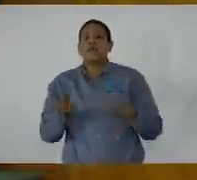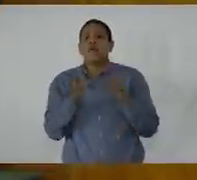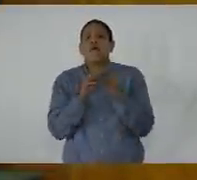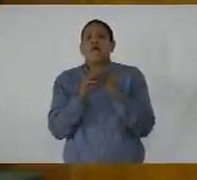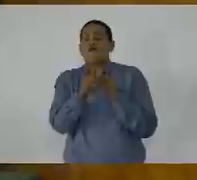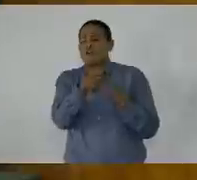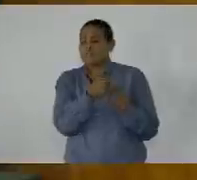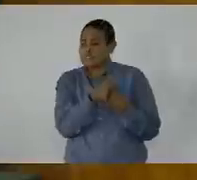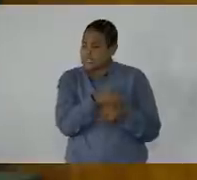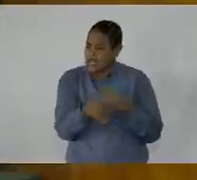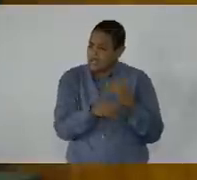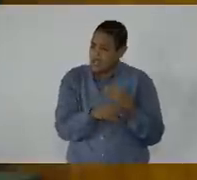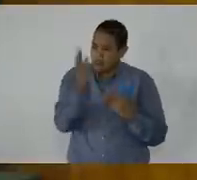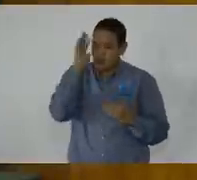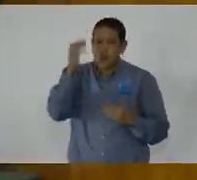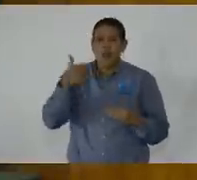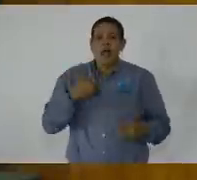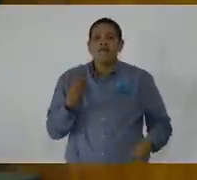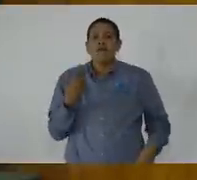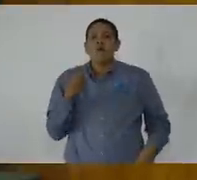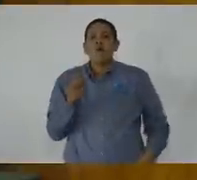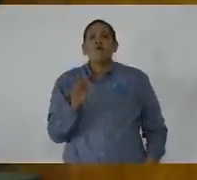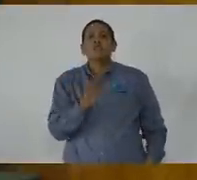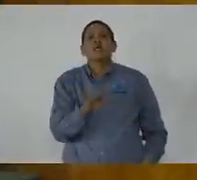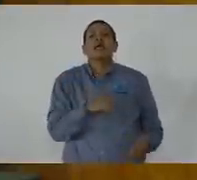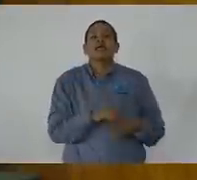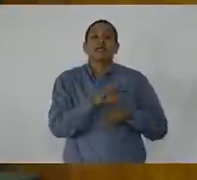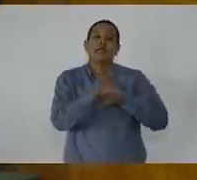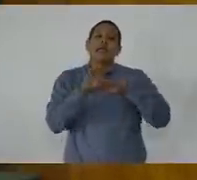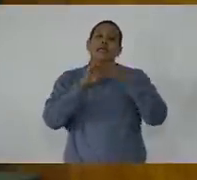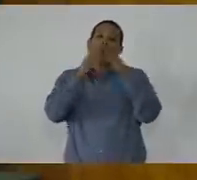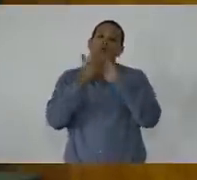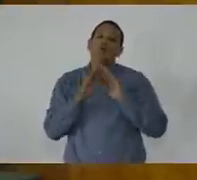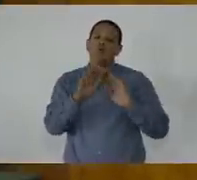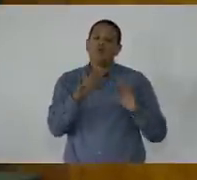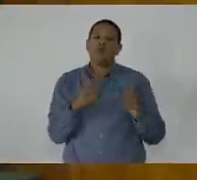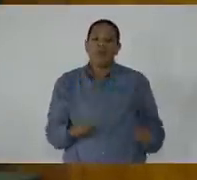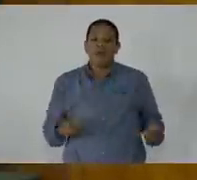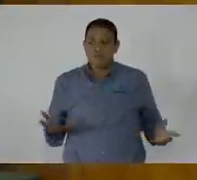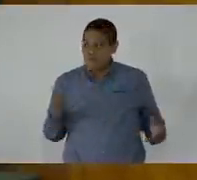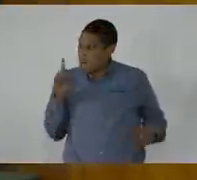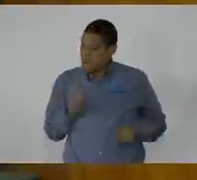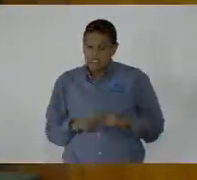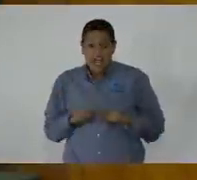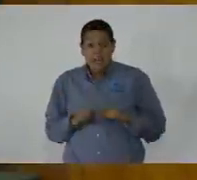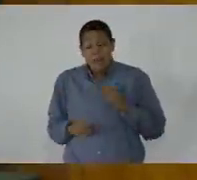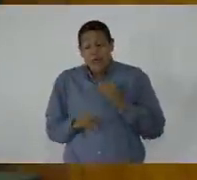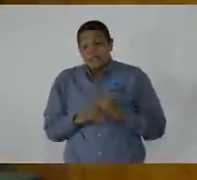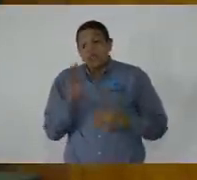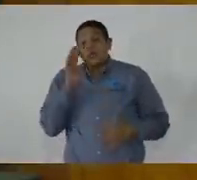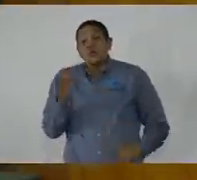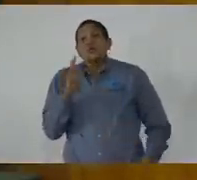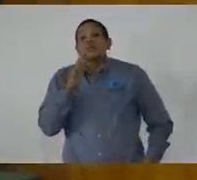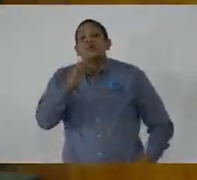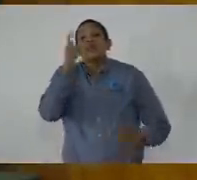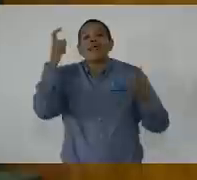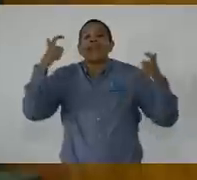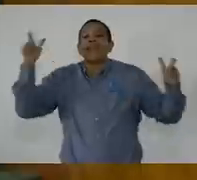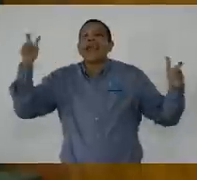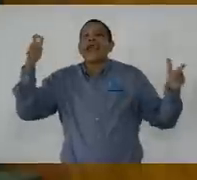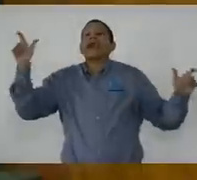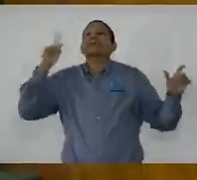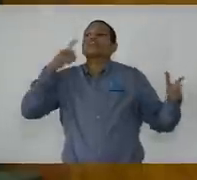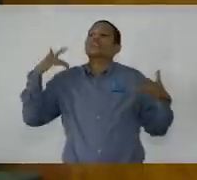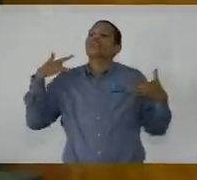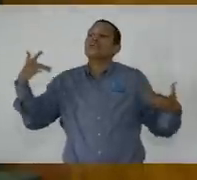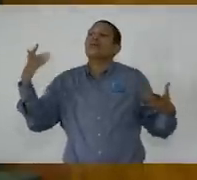conference will be hosted in the Caribbean. It will also be the largest event